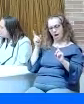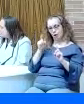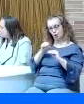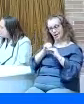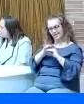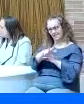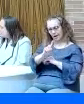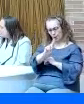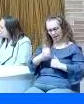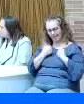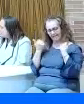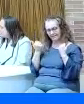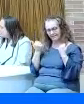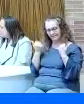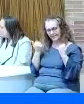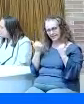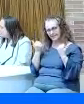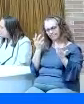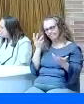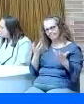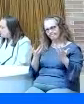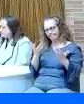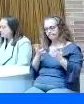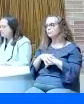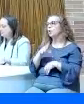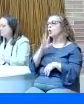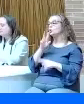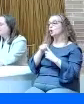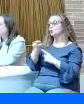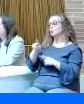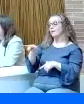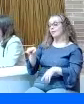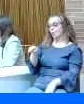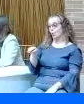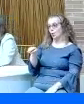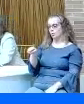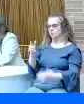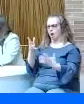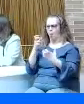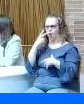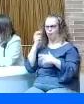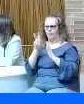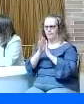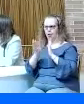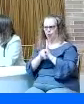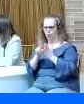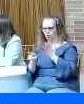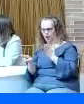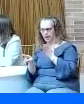someone can live so when you're talking to your landlords and they want that criminal background